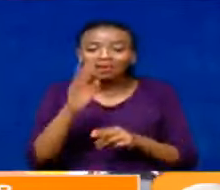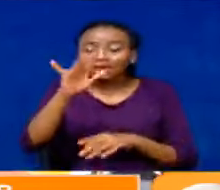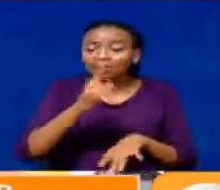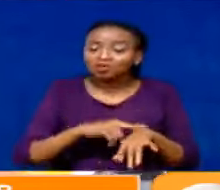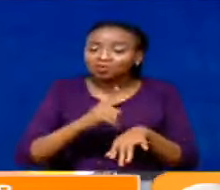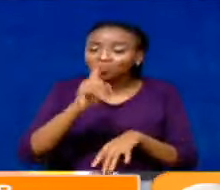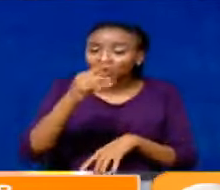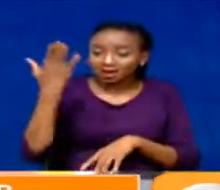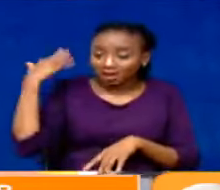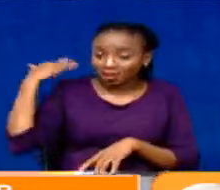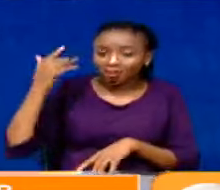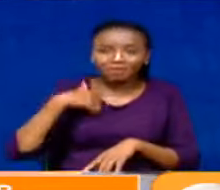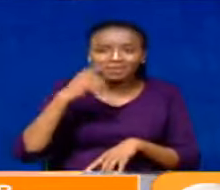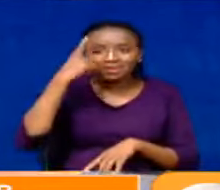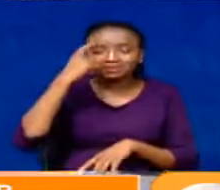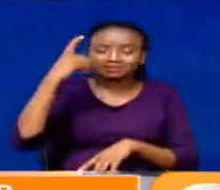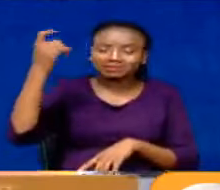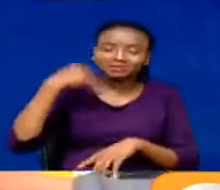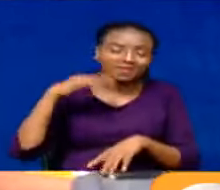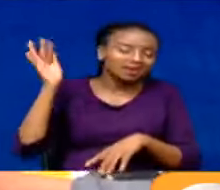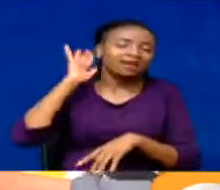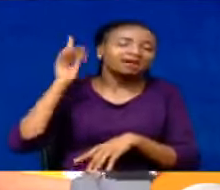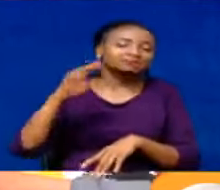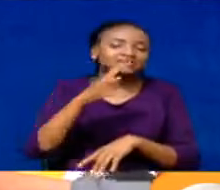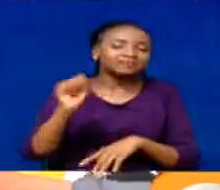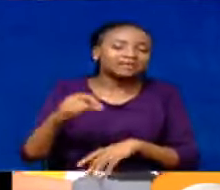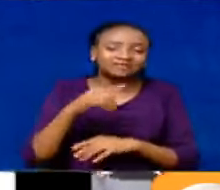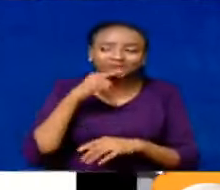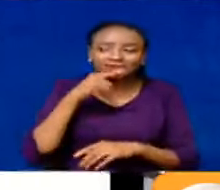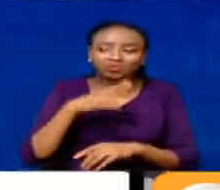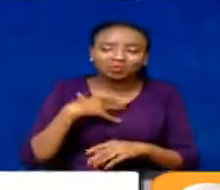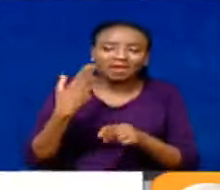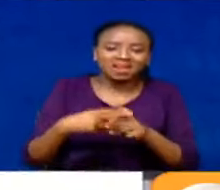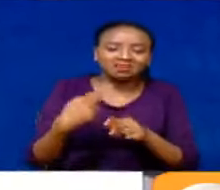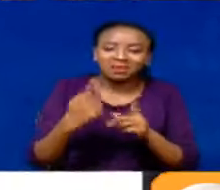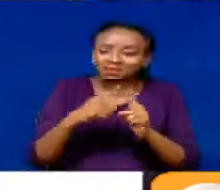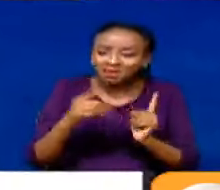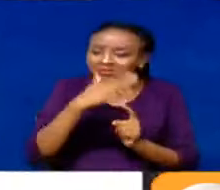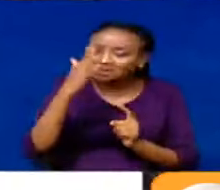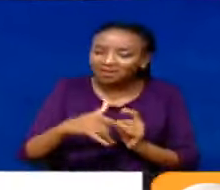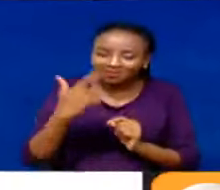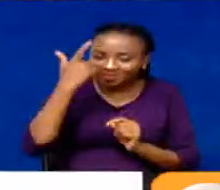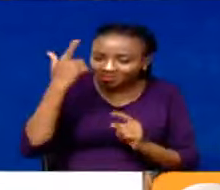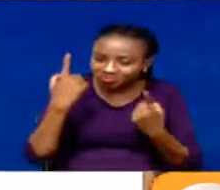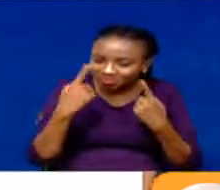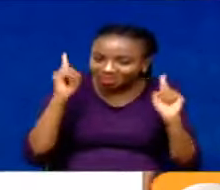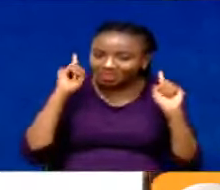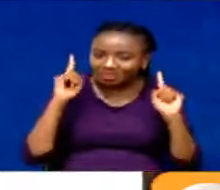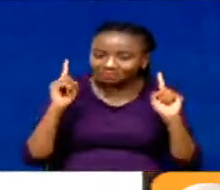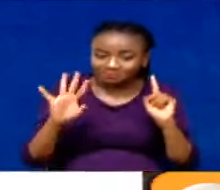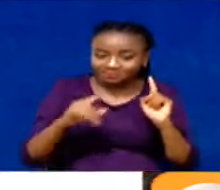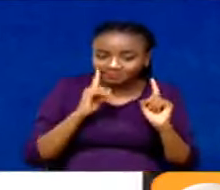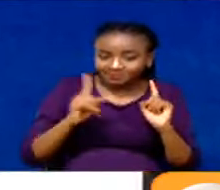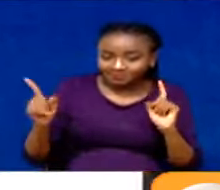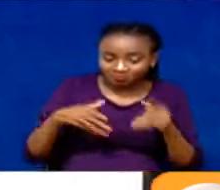dream. In my dream, I would hear the CS mentioning my name, but I never thought it would come true. Anthony, the last born in